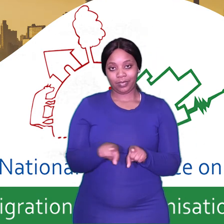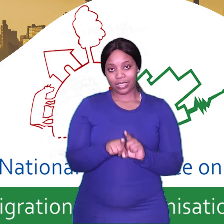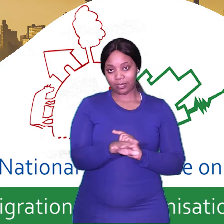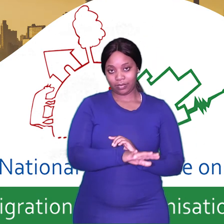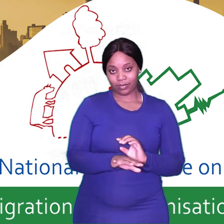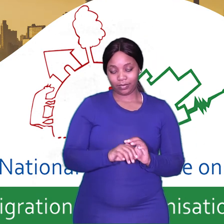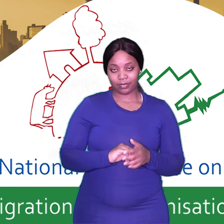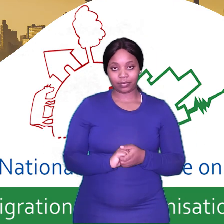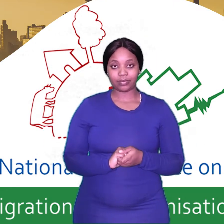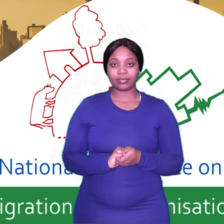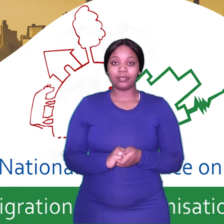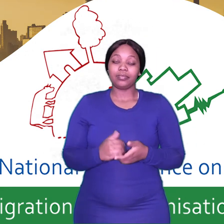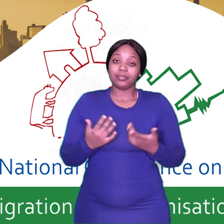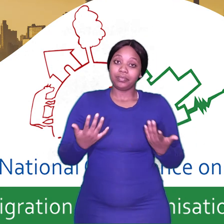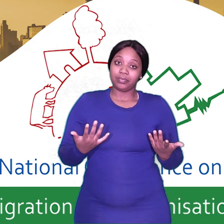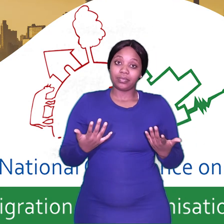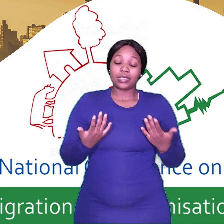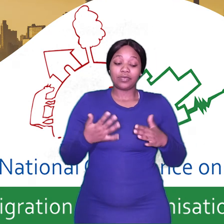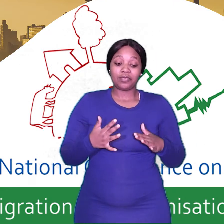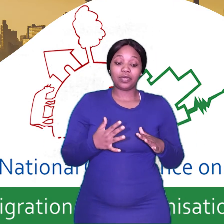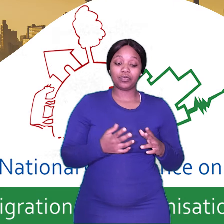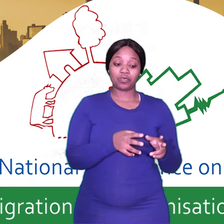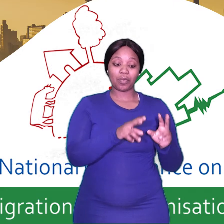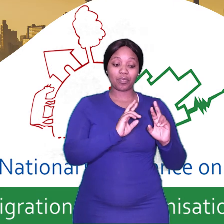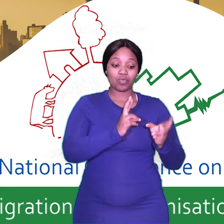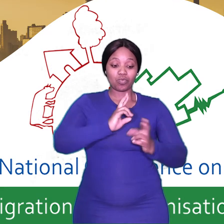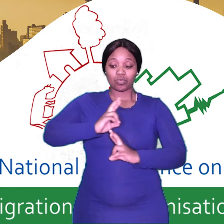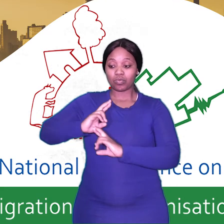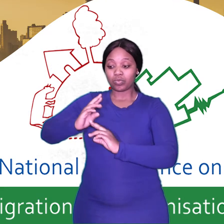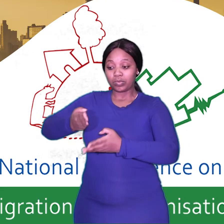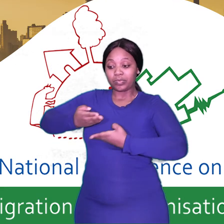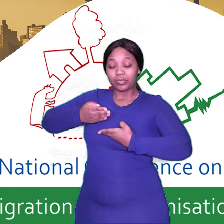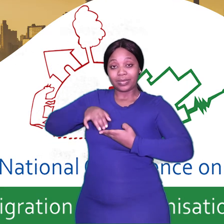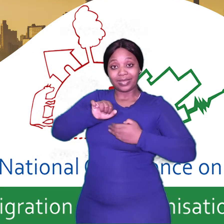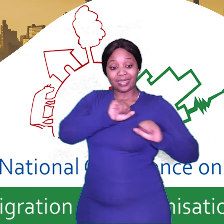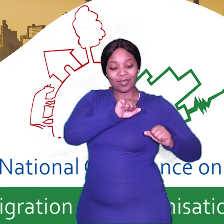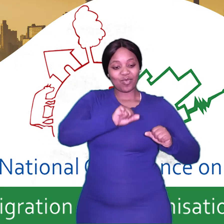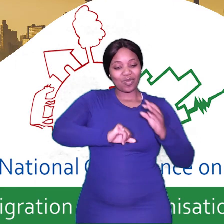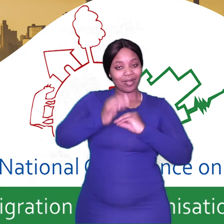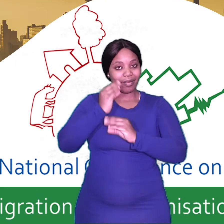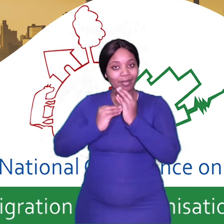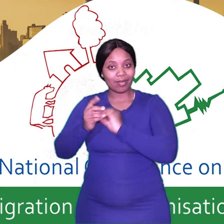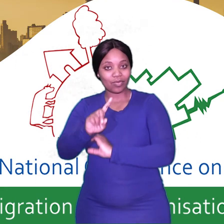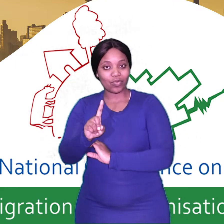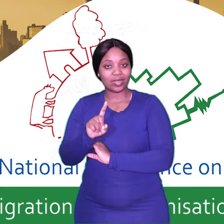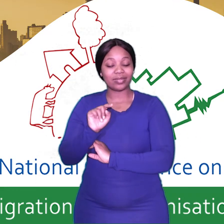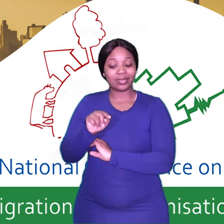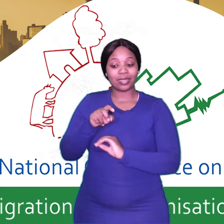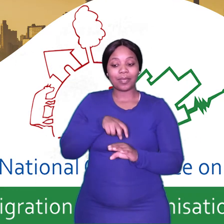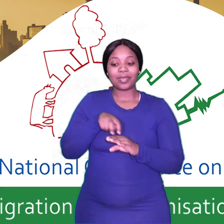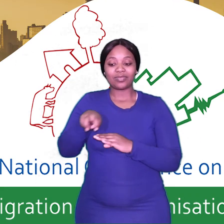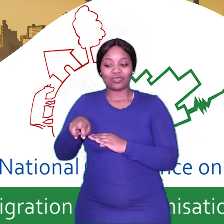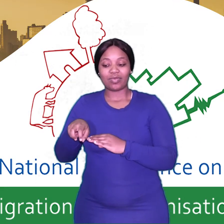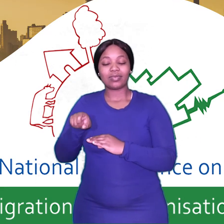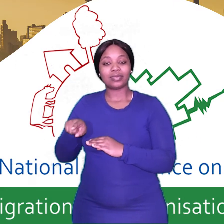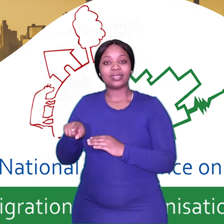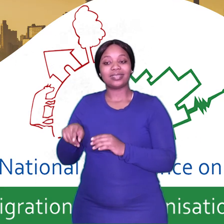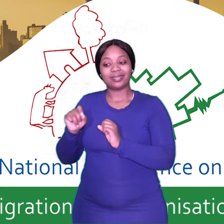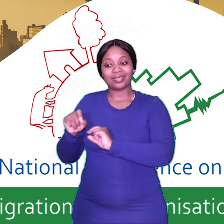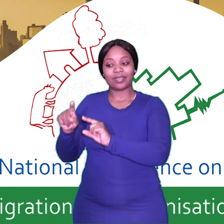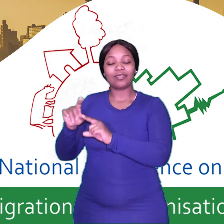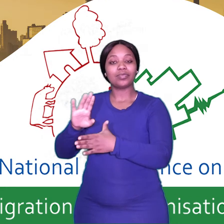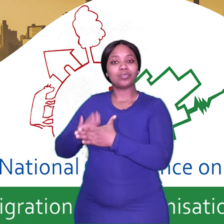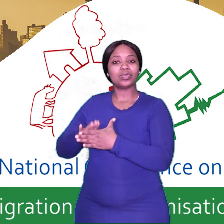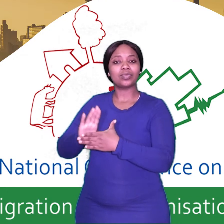learn from their study is that migration itself is a direct cause of unemployment, which I think is quite